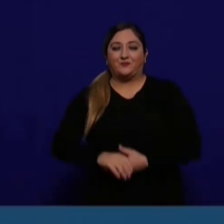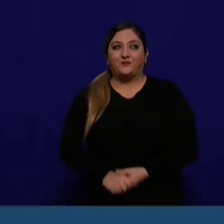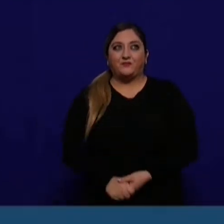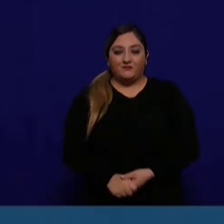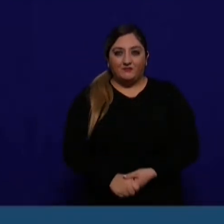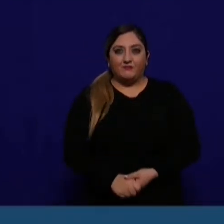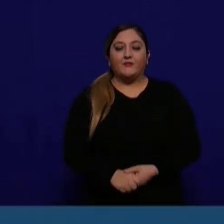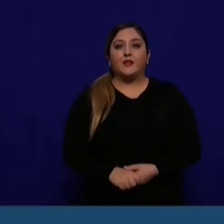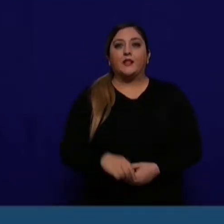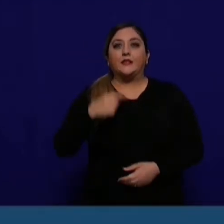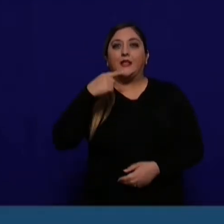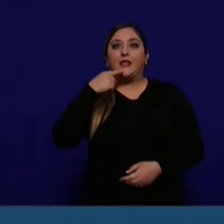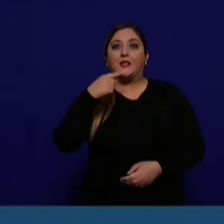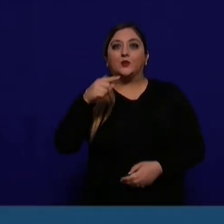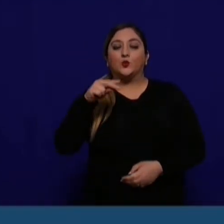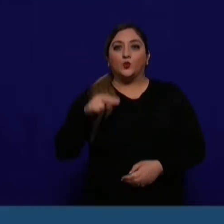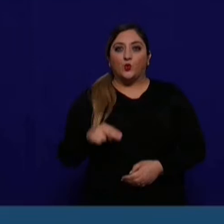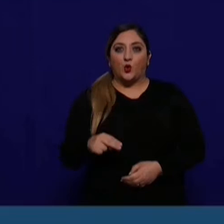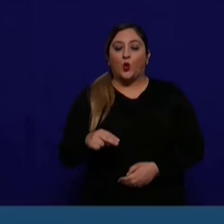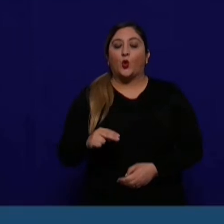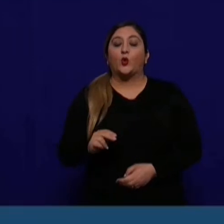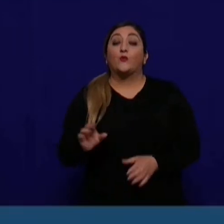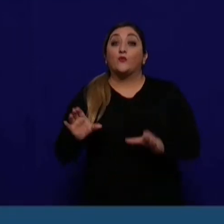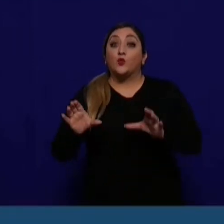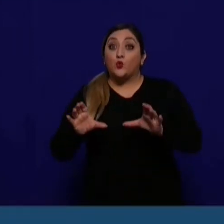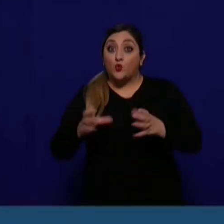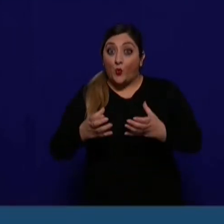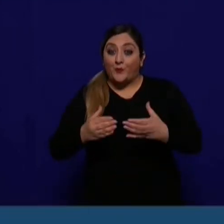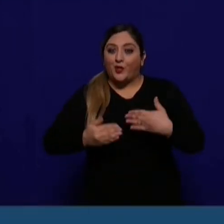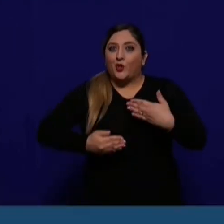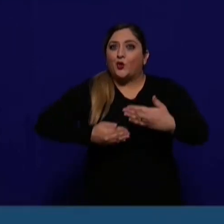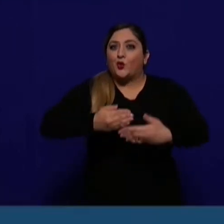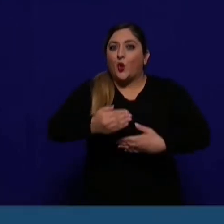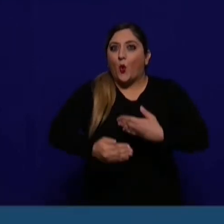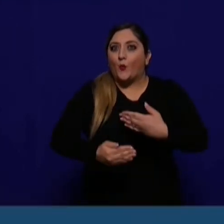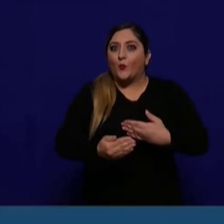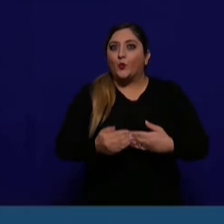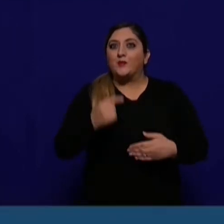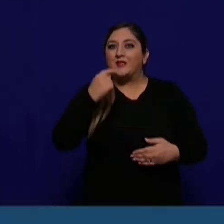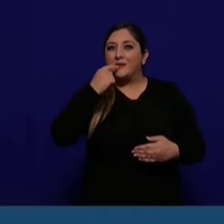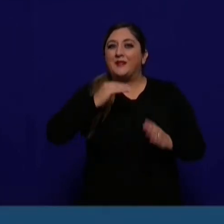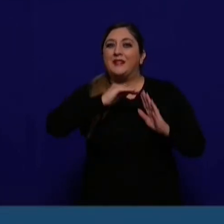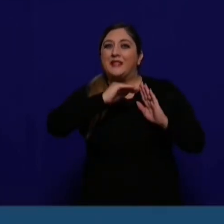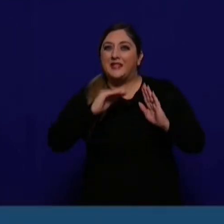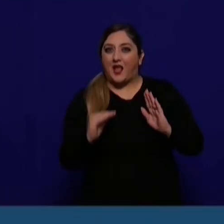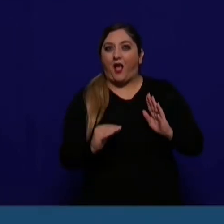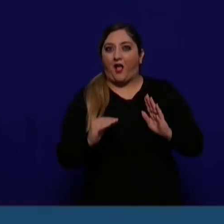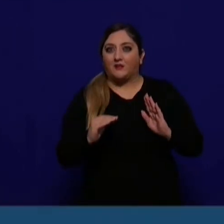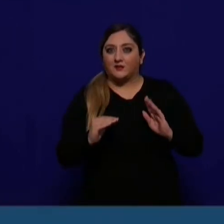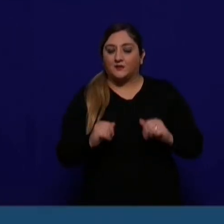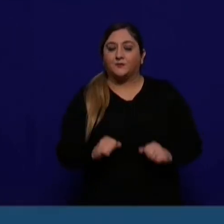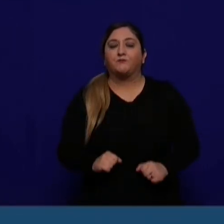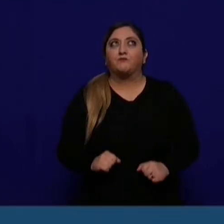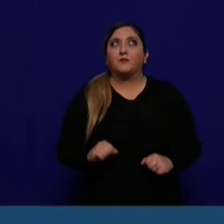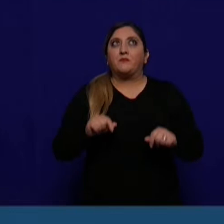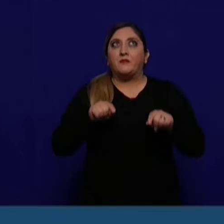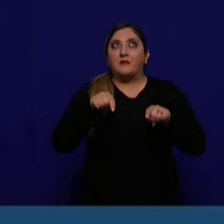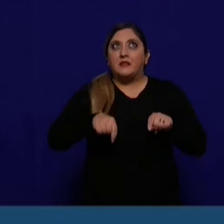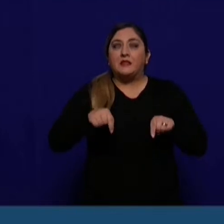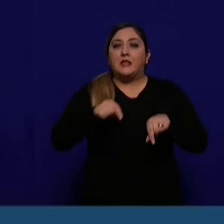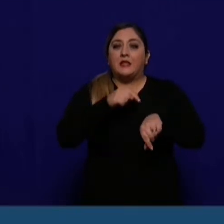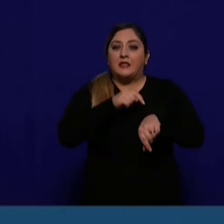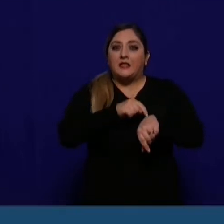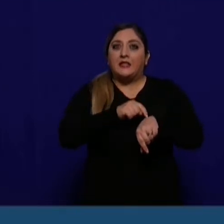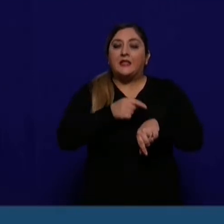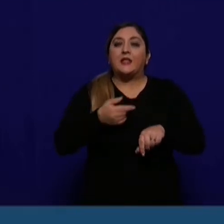semmejna aħna issa niżlin l-isfel imma għandna wkoll dawk il-persuni li issa għalqu l fuq minn 60 sena aħna ħriġna